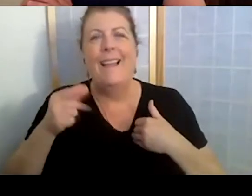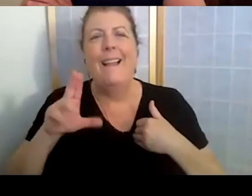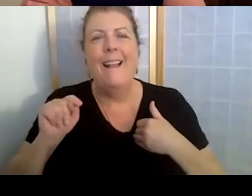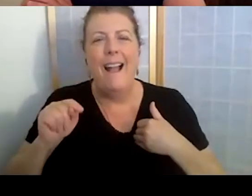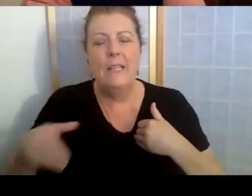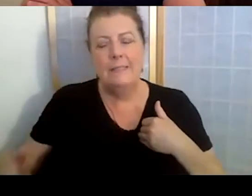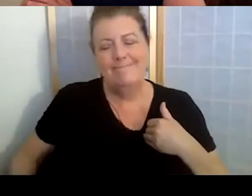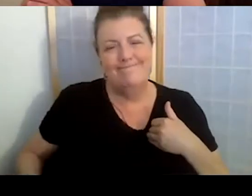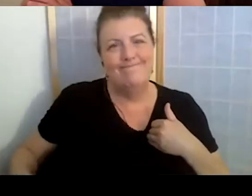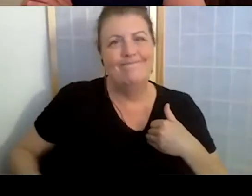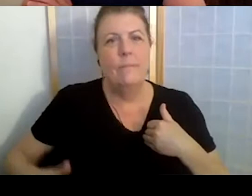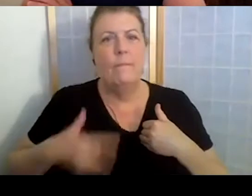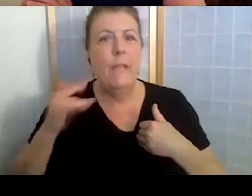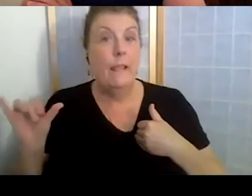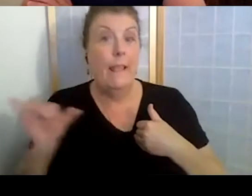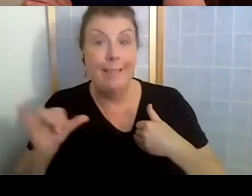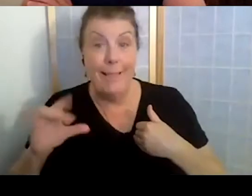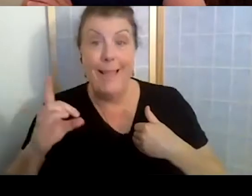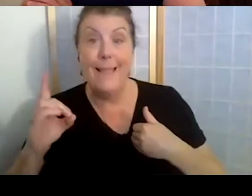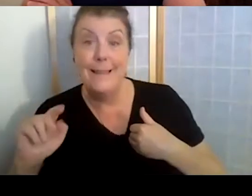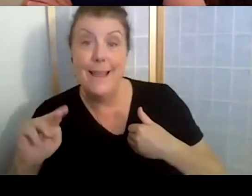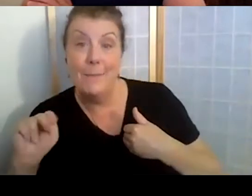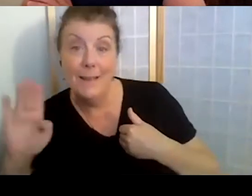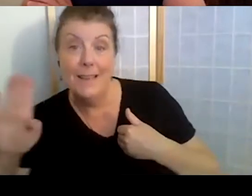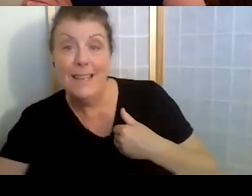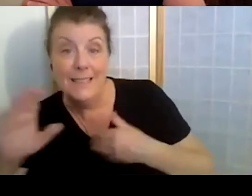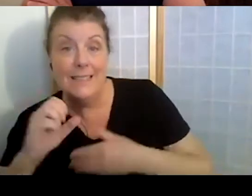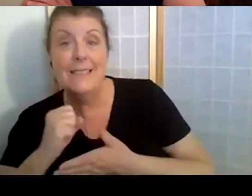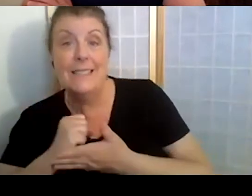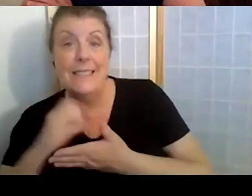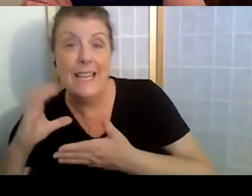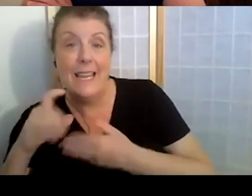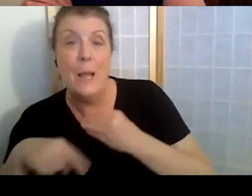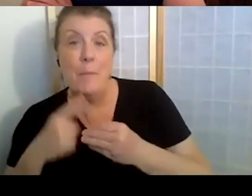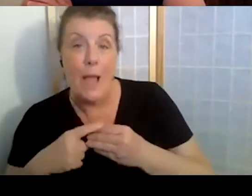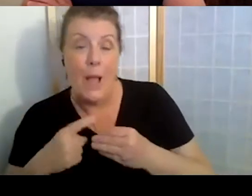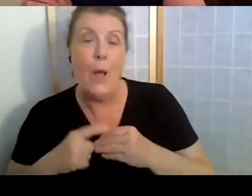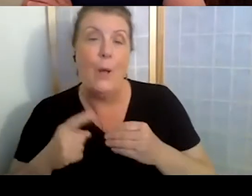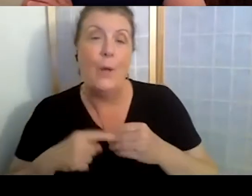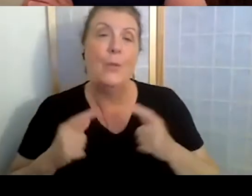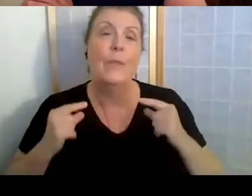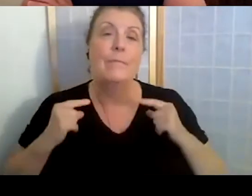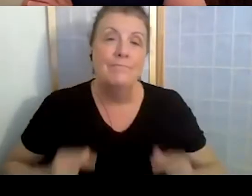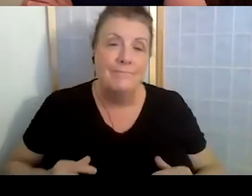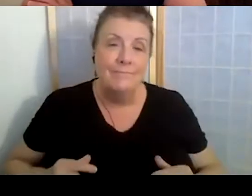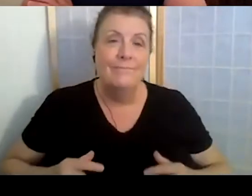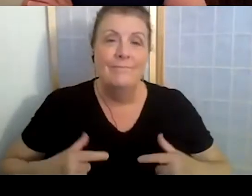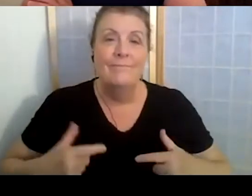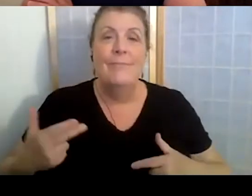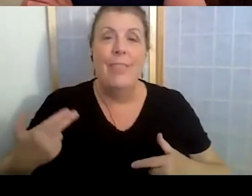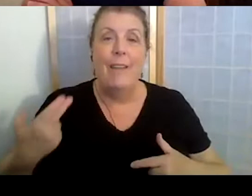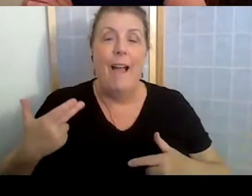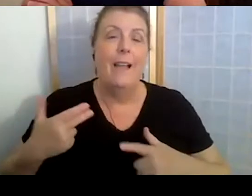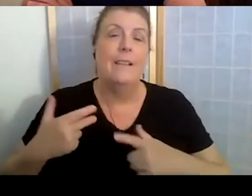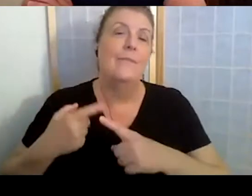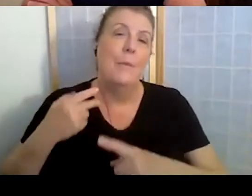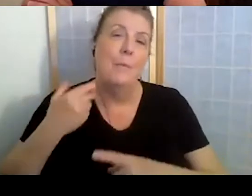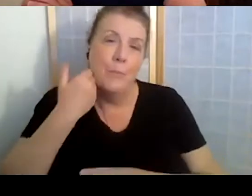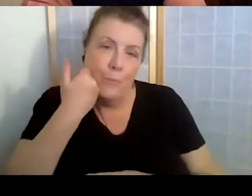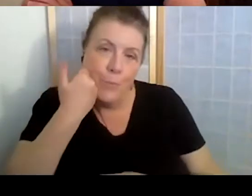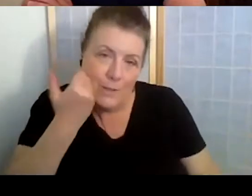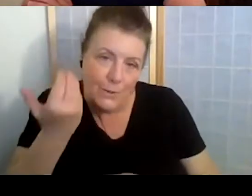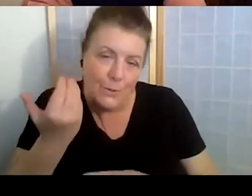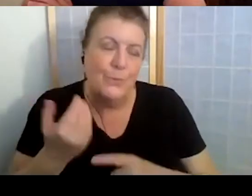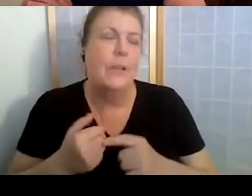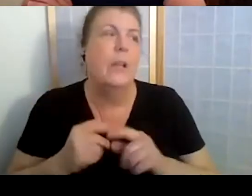feels right for this, and you find a way, but I always feel like it has to be through a character-driven story, or it